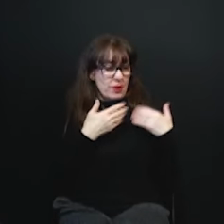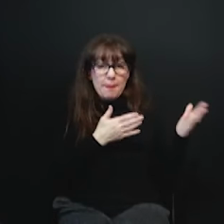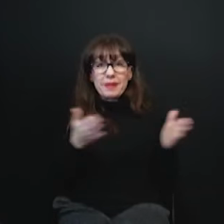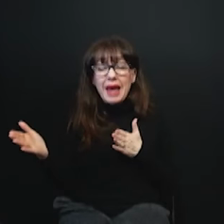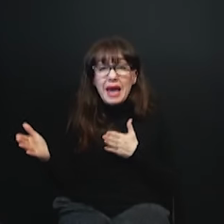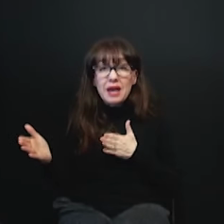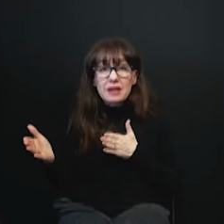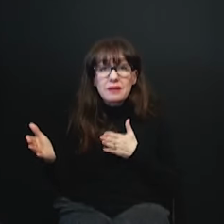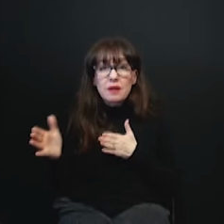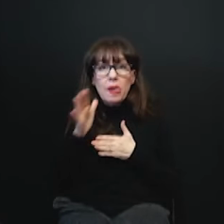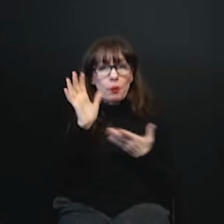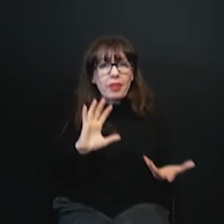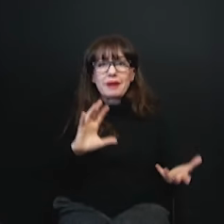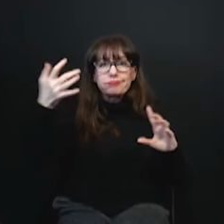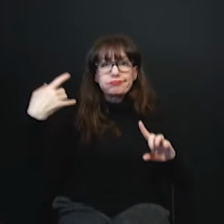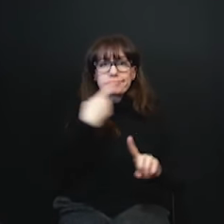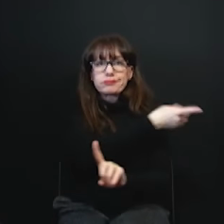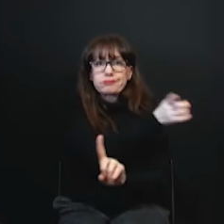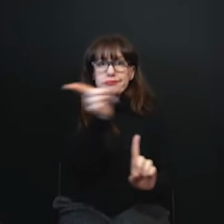it's always gonna go a different way?